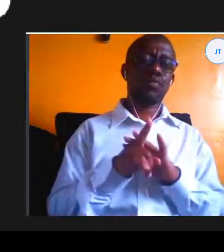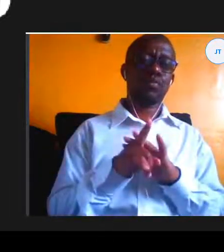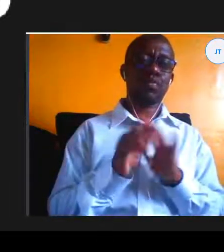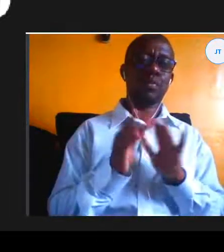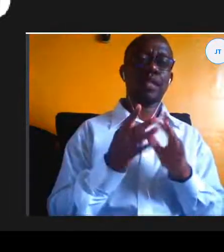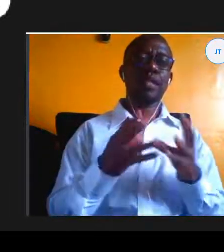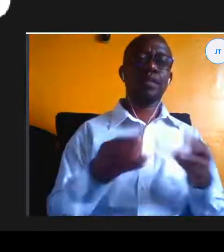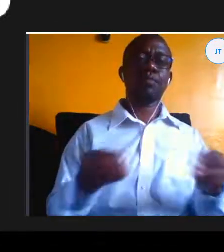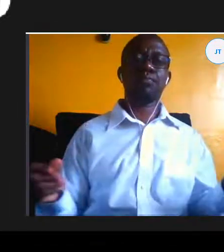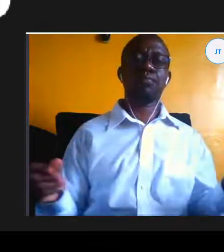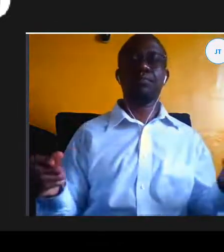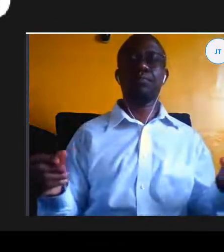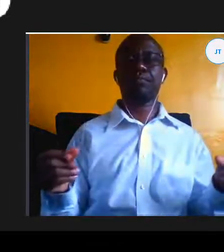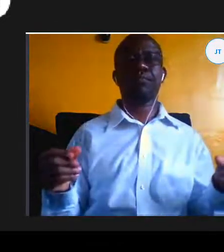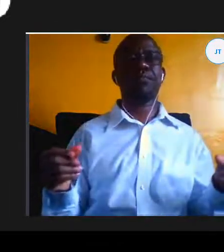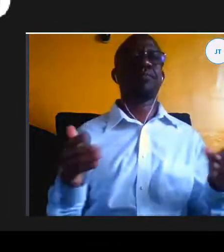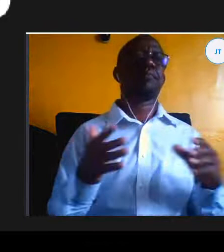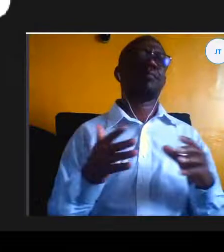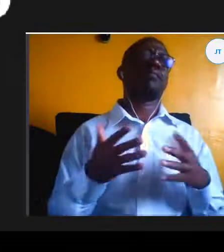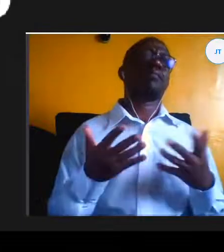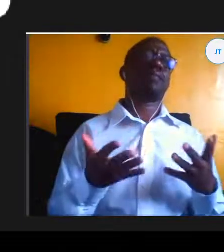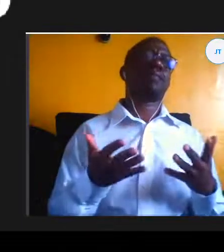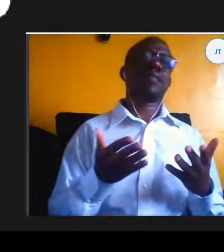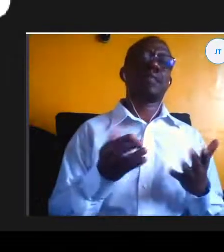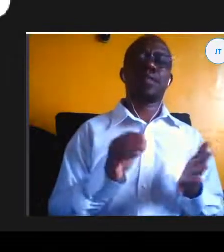Maximilian, are you there?